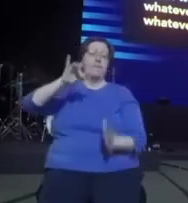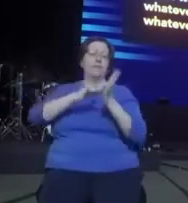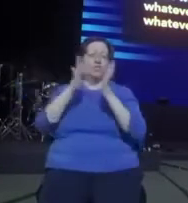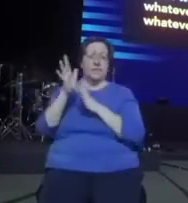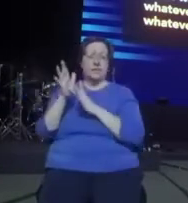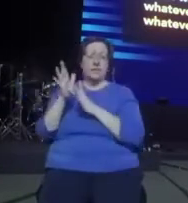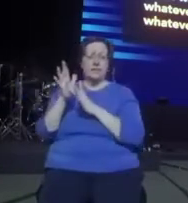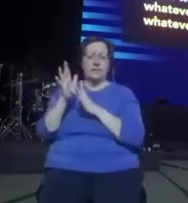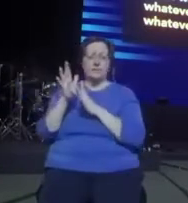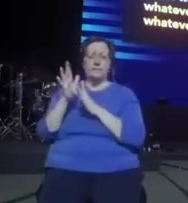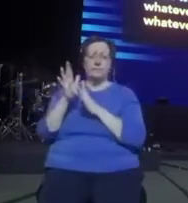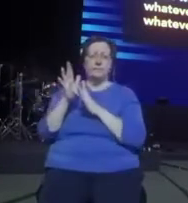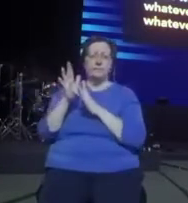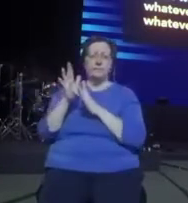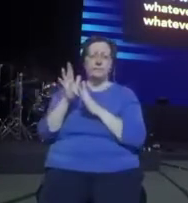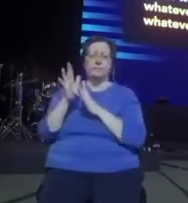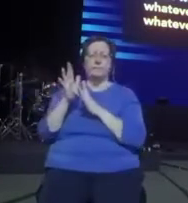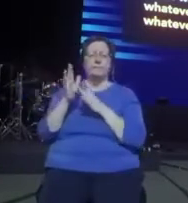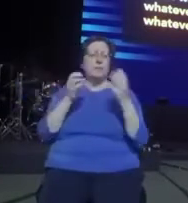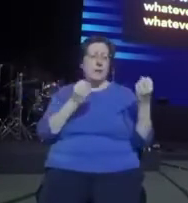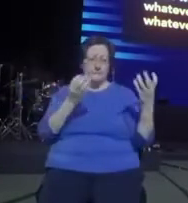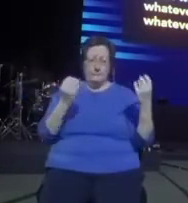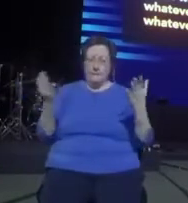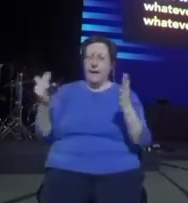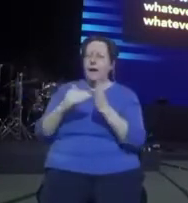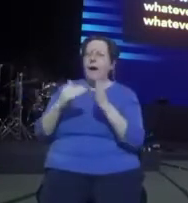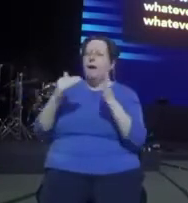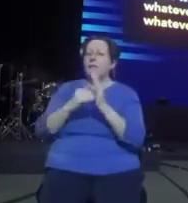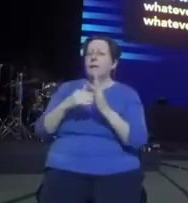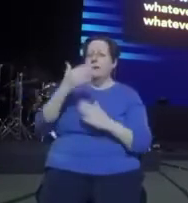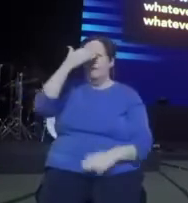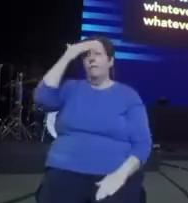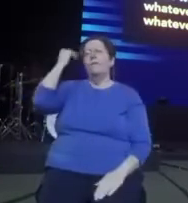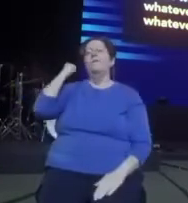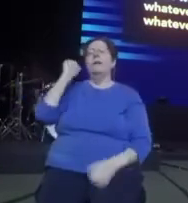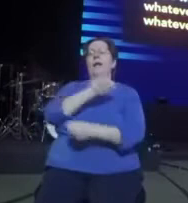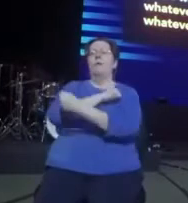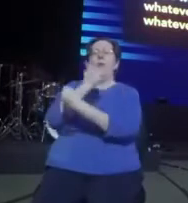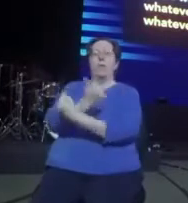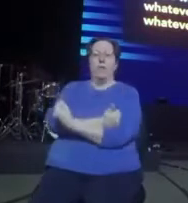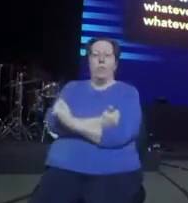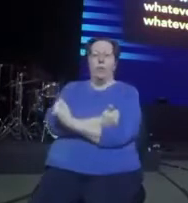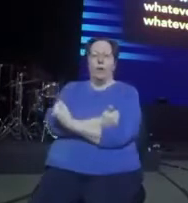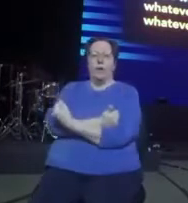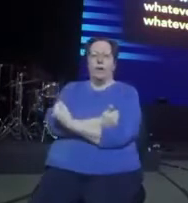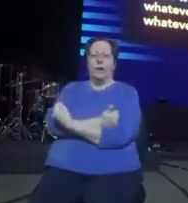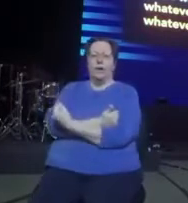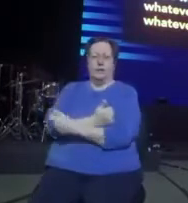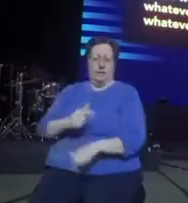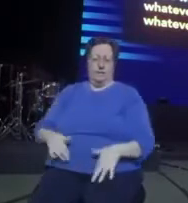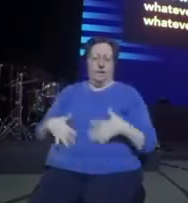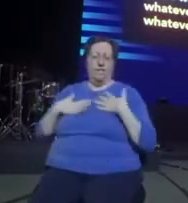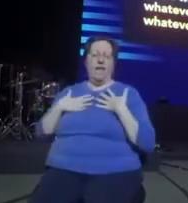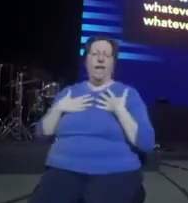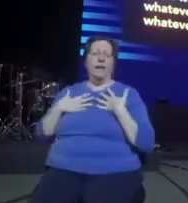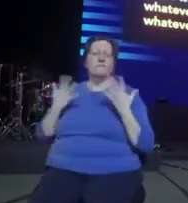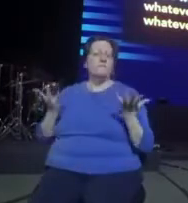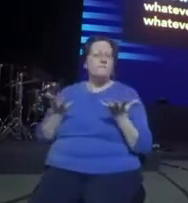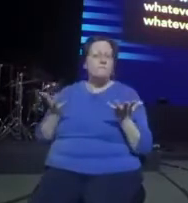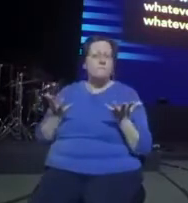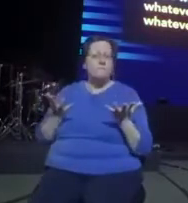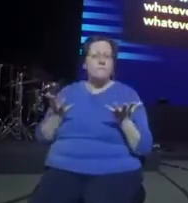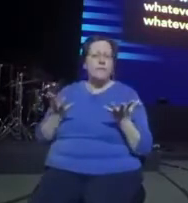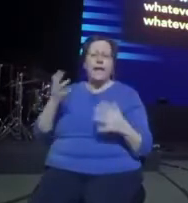says. And a lot of times we forget about where the authority now lies. It's